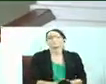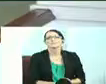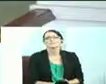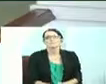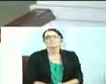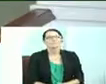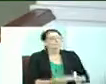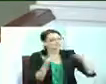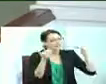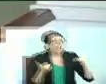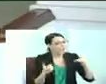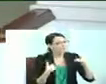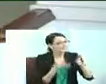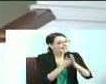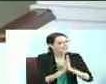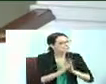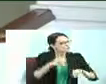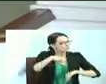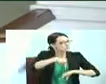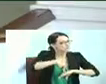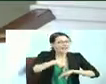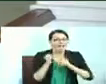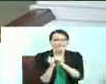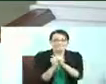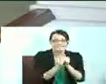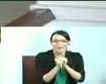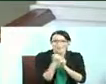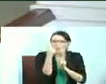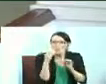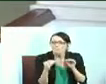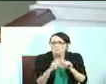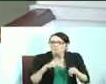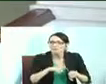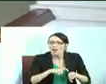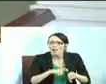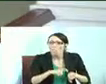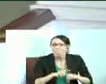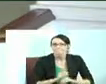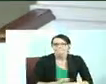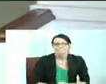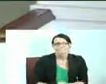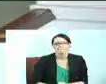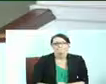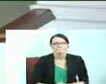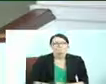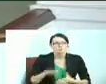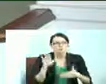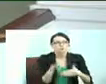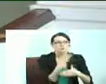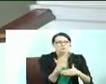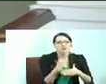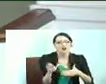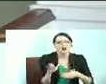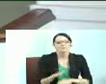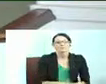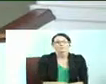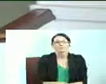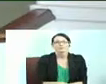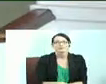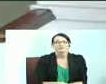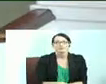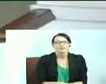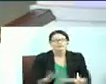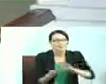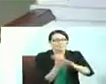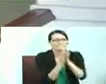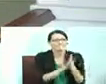I'm going to ask you all to stand together one more time and to share the peace of